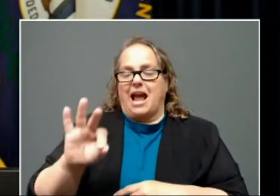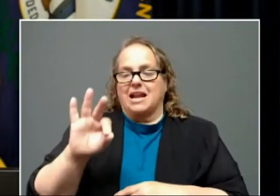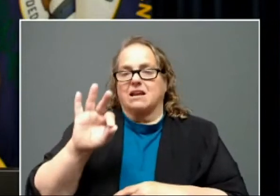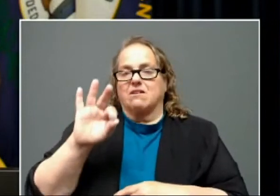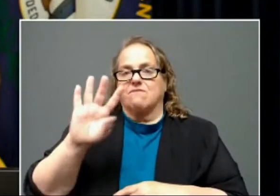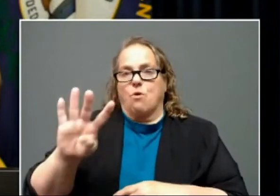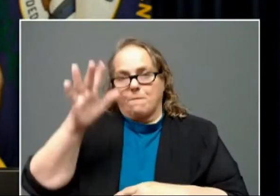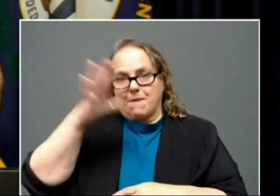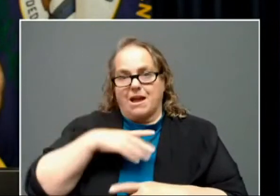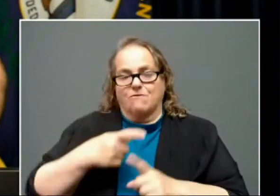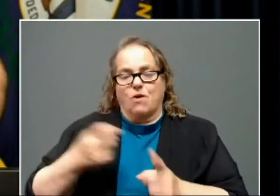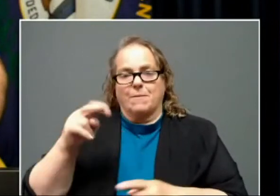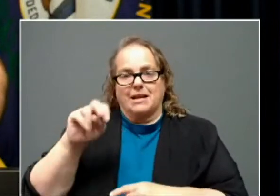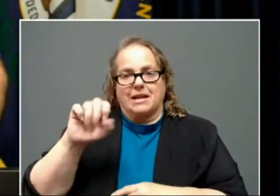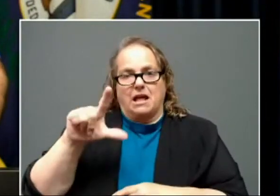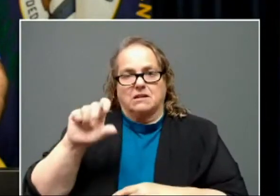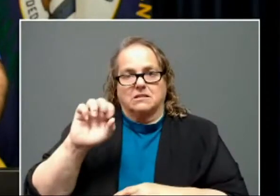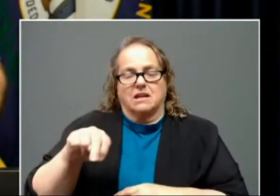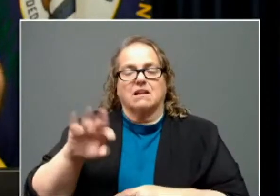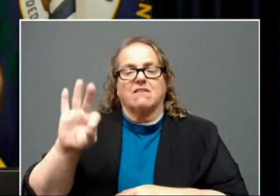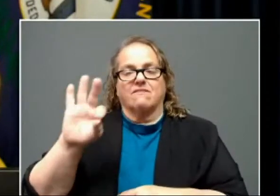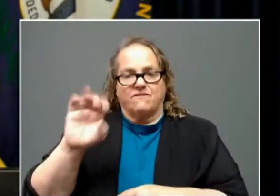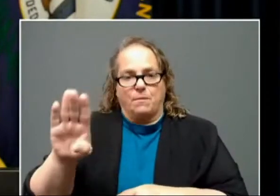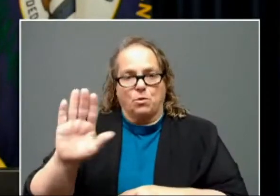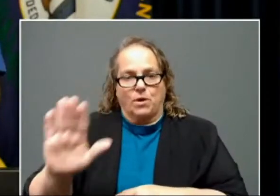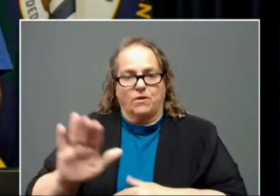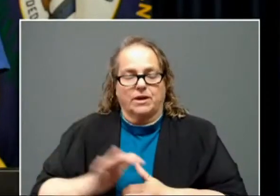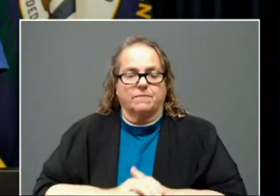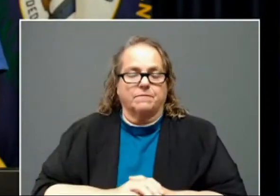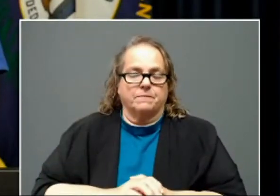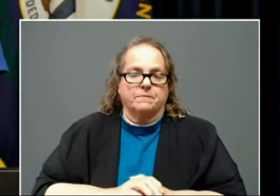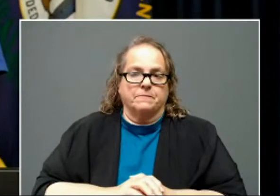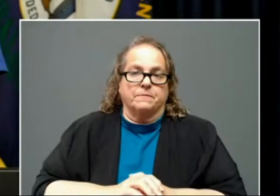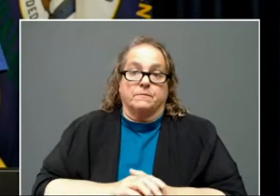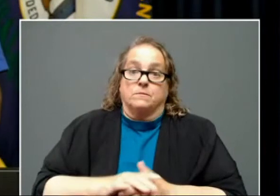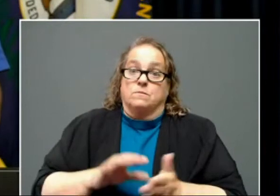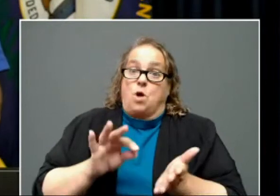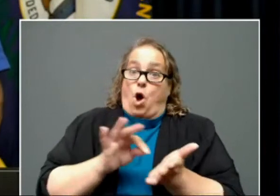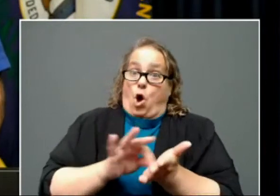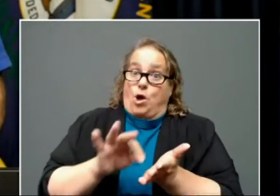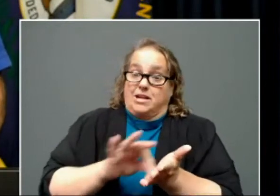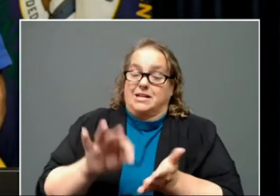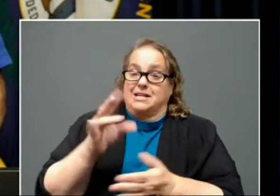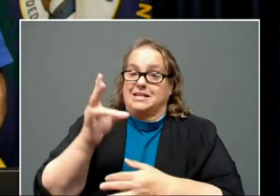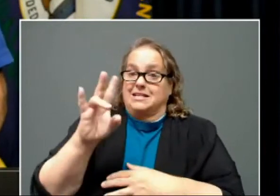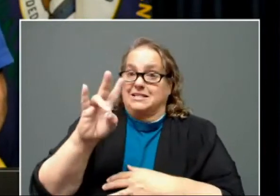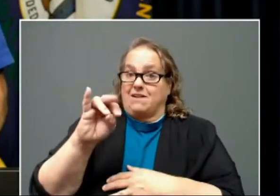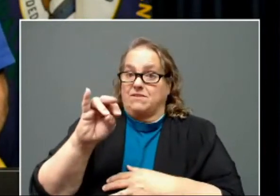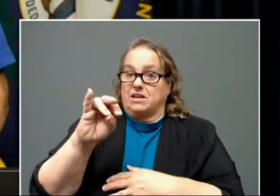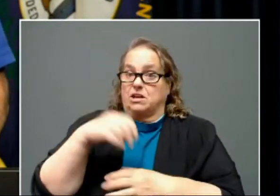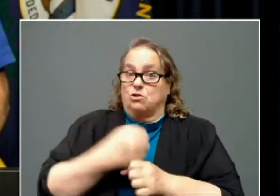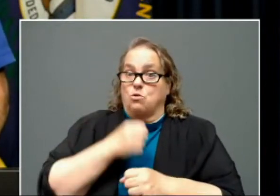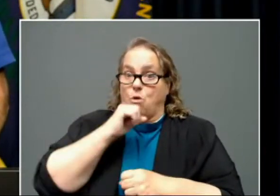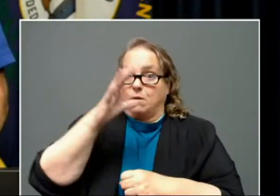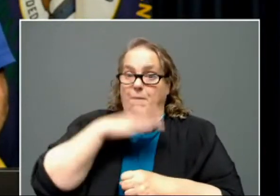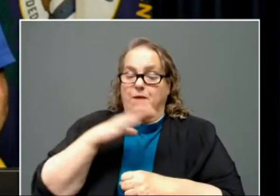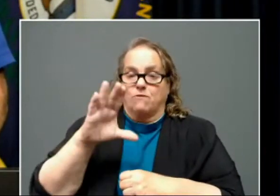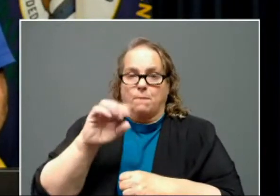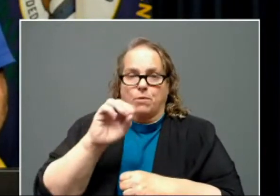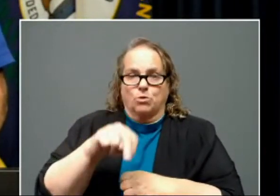That is February. Of our audit, a 70-year-old man from Boone. That's from January.